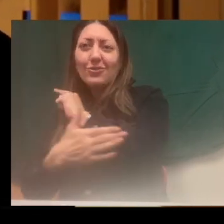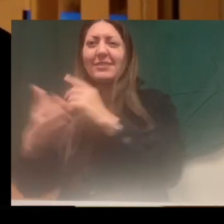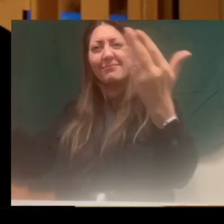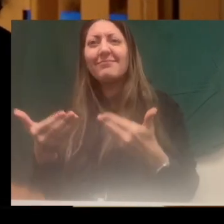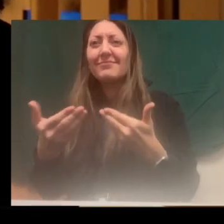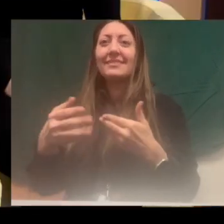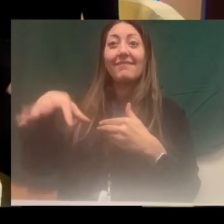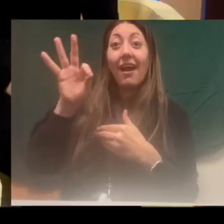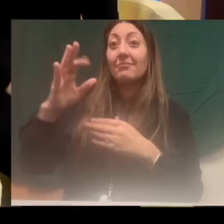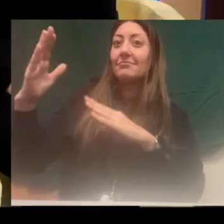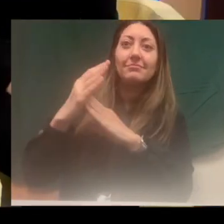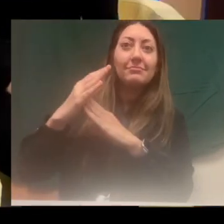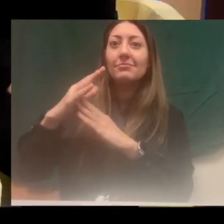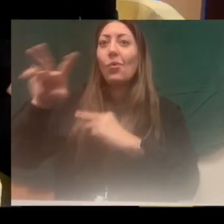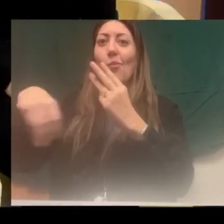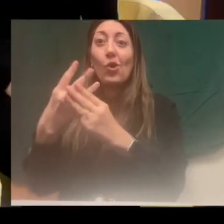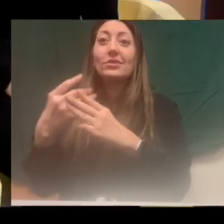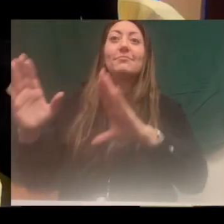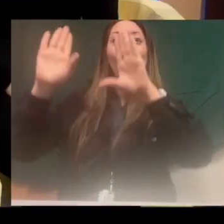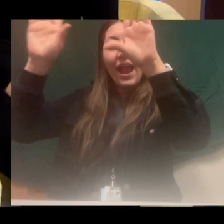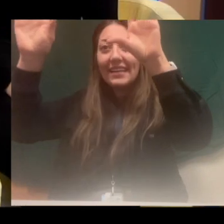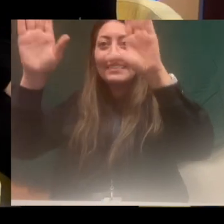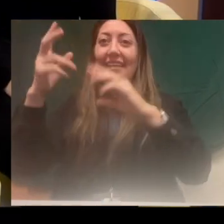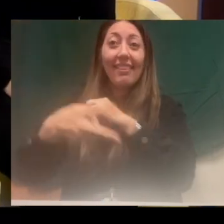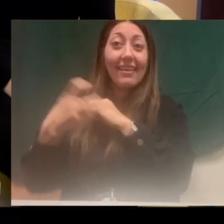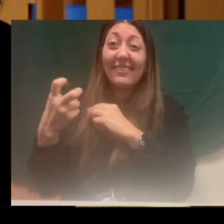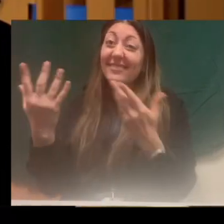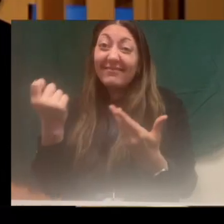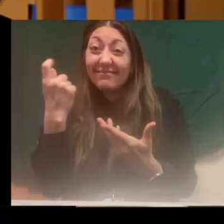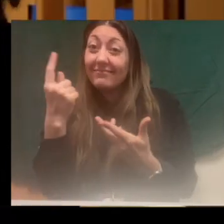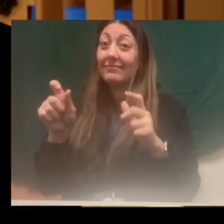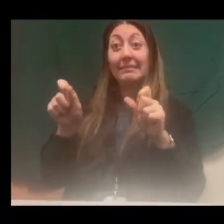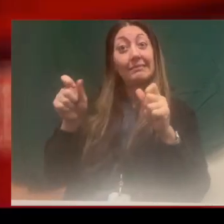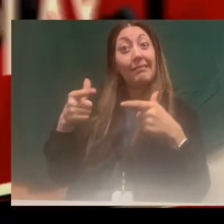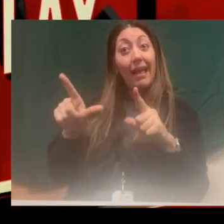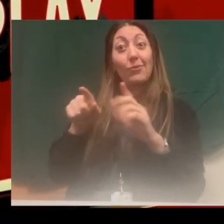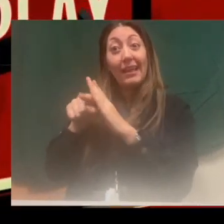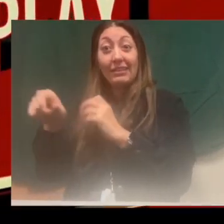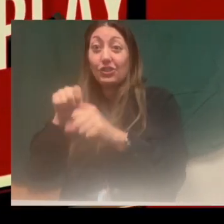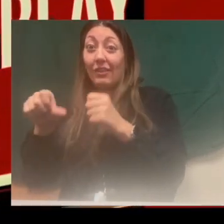greatest thief. Killing the competition is not off the table, though, so things get a little tense.